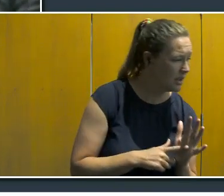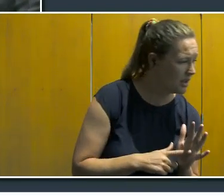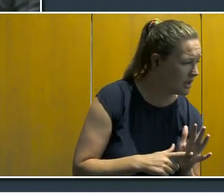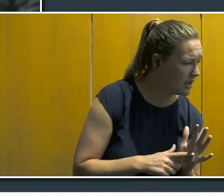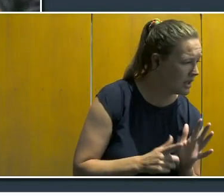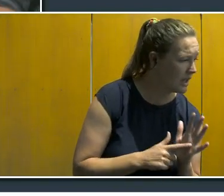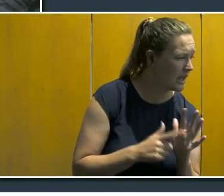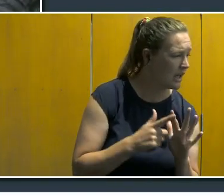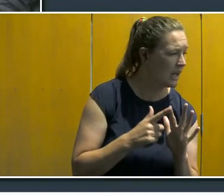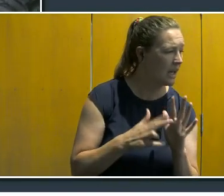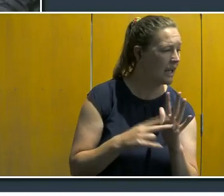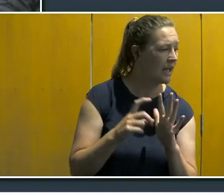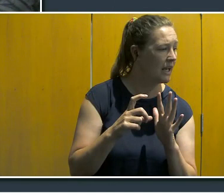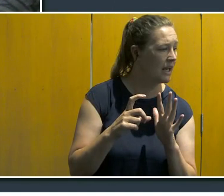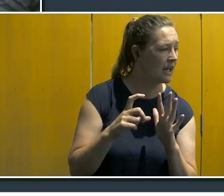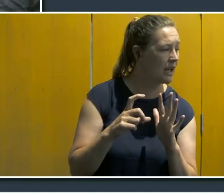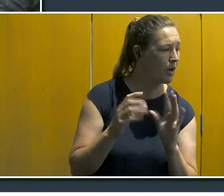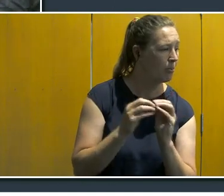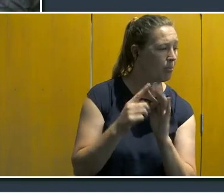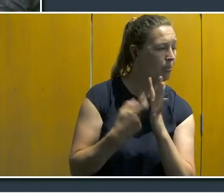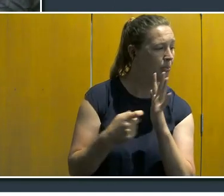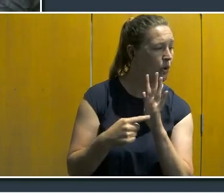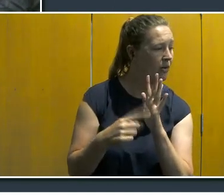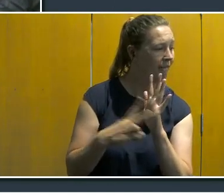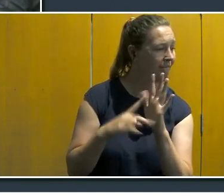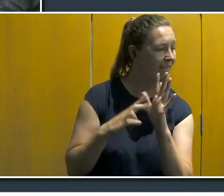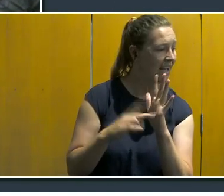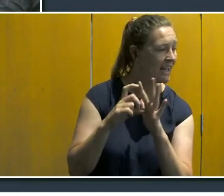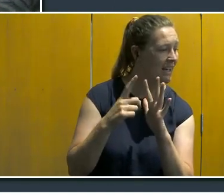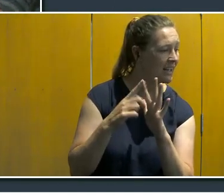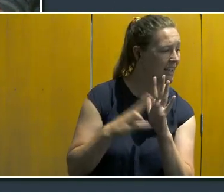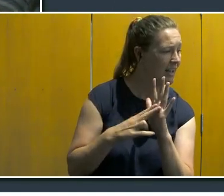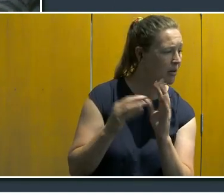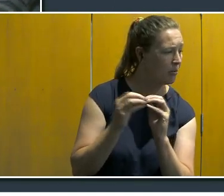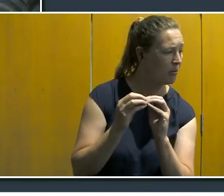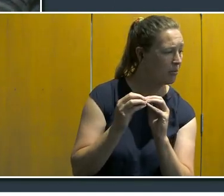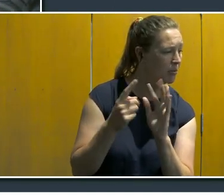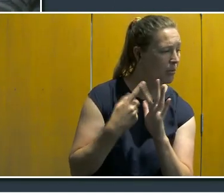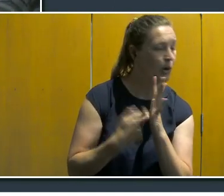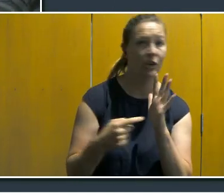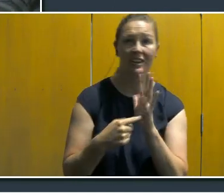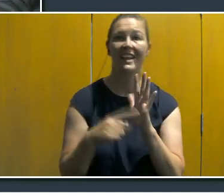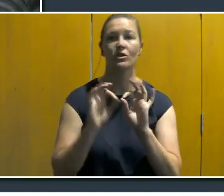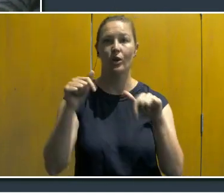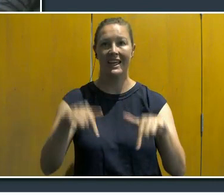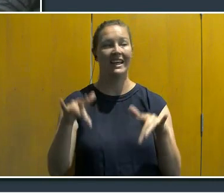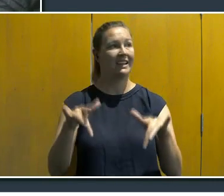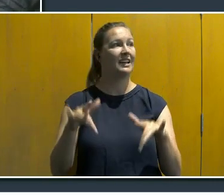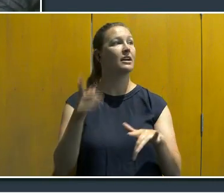us. No? Okay, so Dermot, we will call you up the front, please.